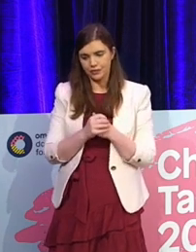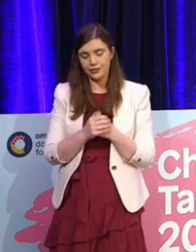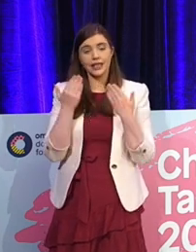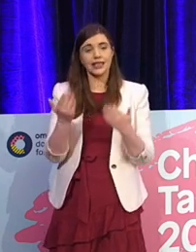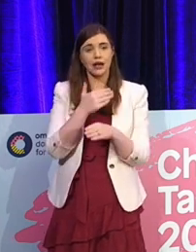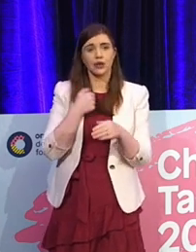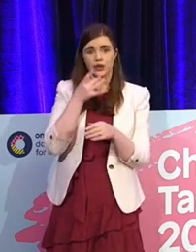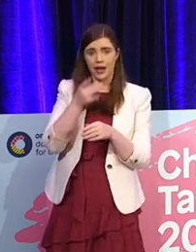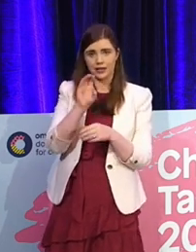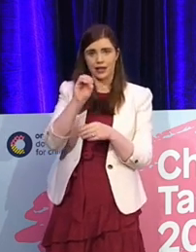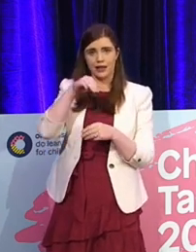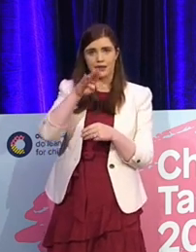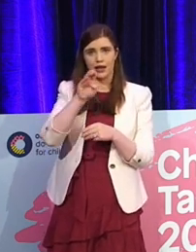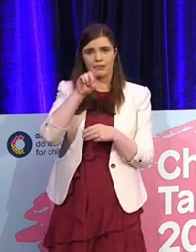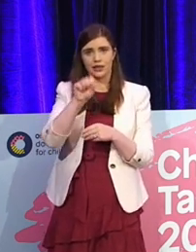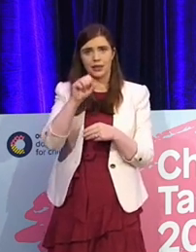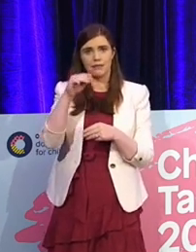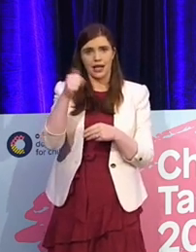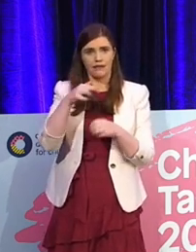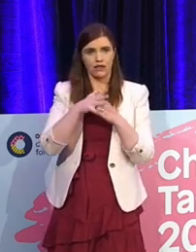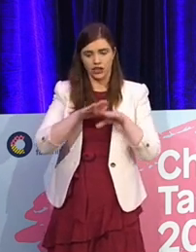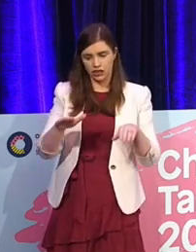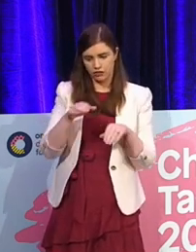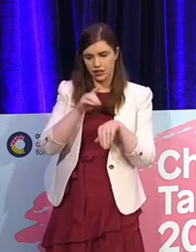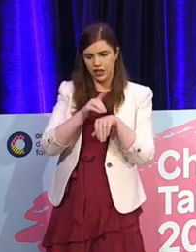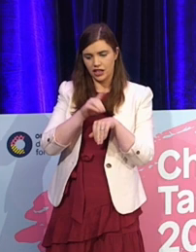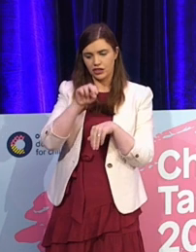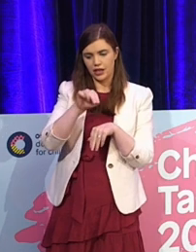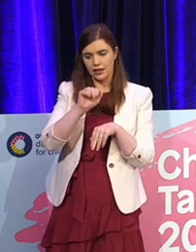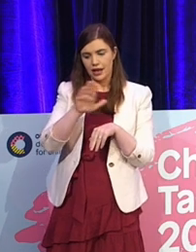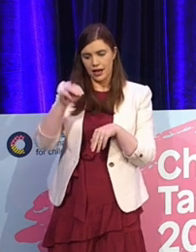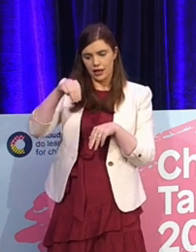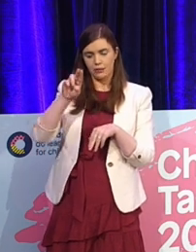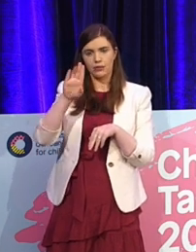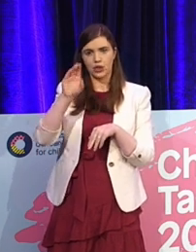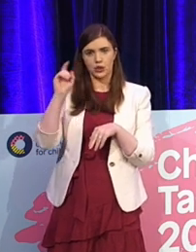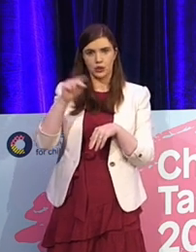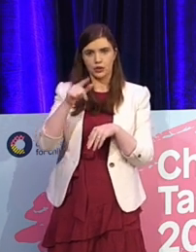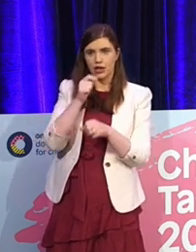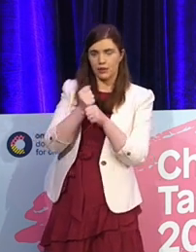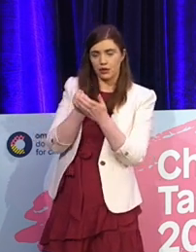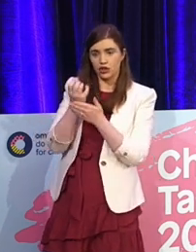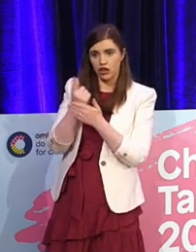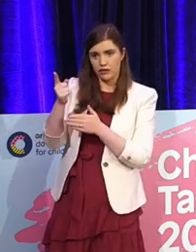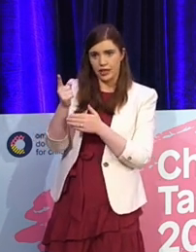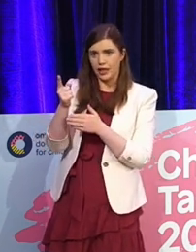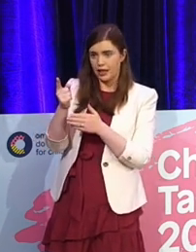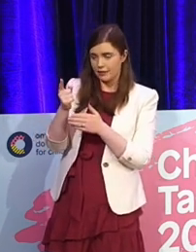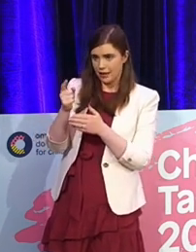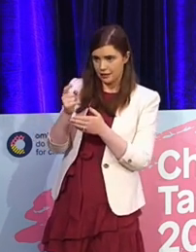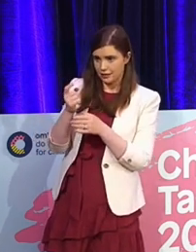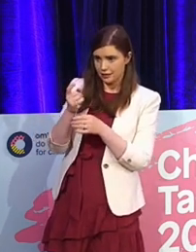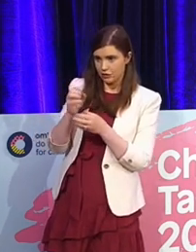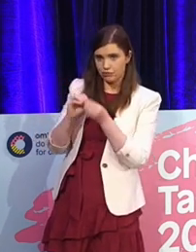Now we're going to ask the Ombudsman for Children, Dr. Niall Muldoon, to join us on stage and share with us a story about an experience that shaped his own hopes